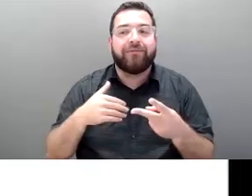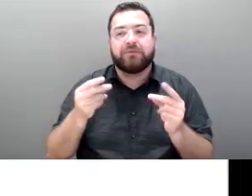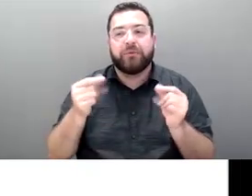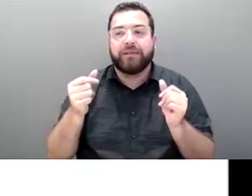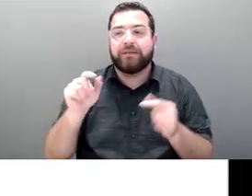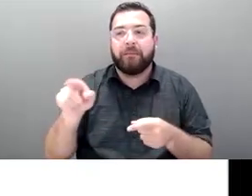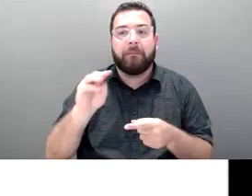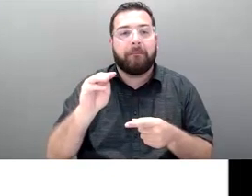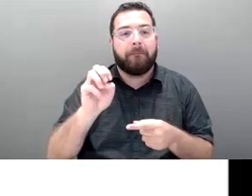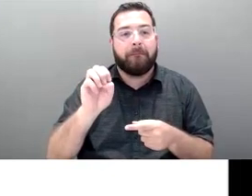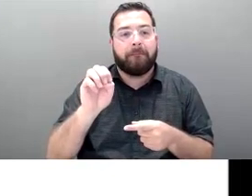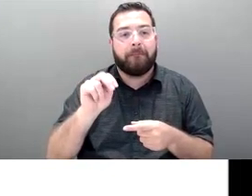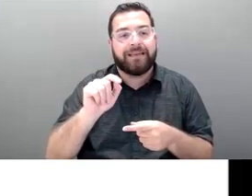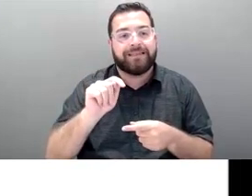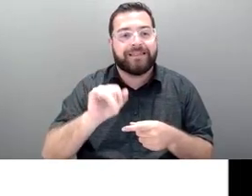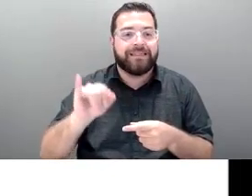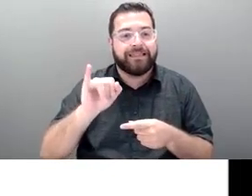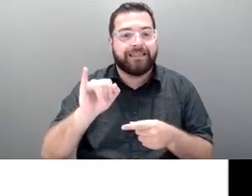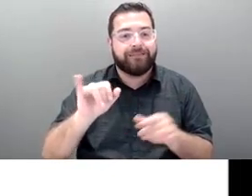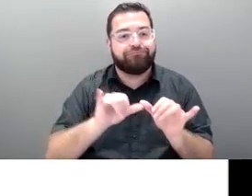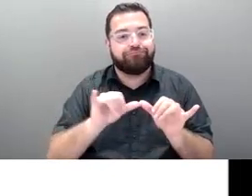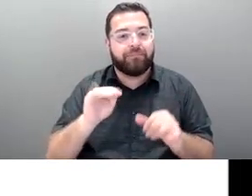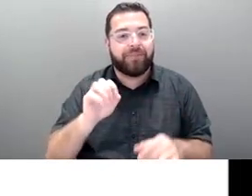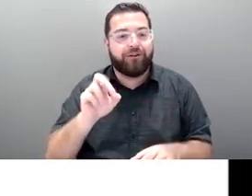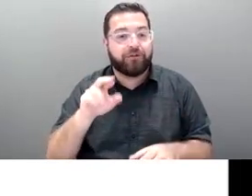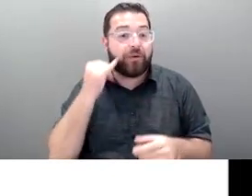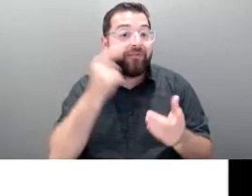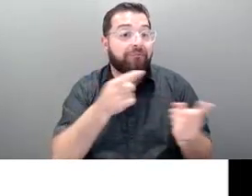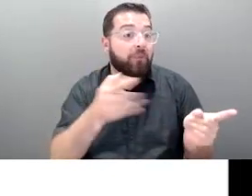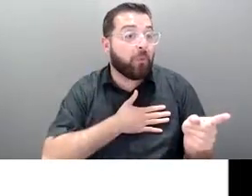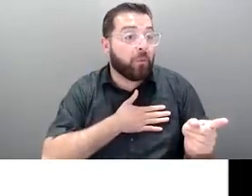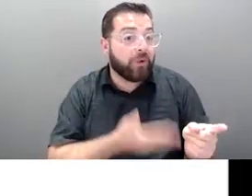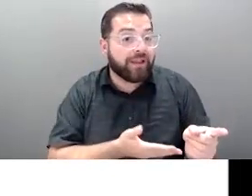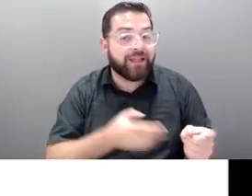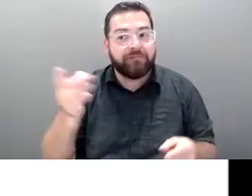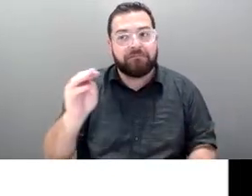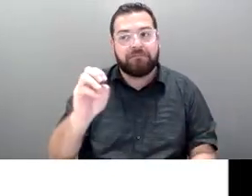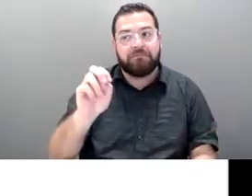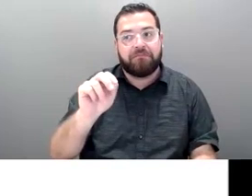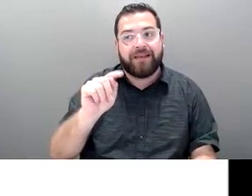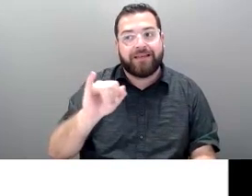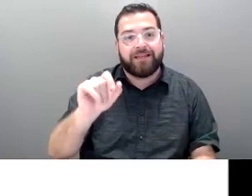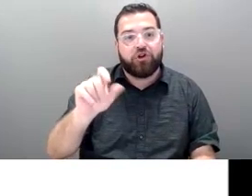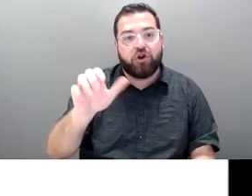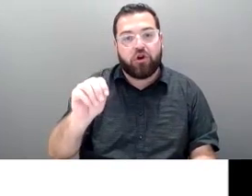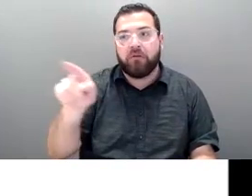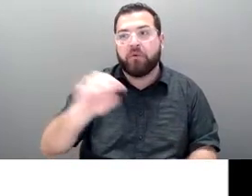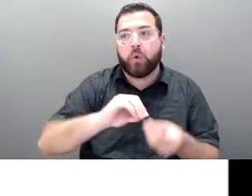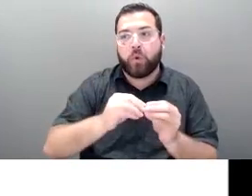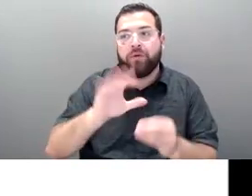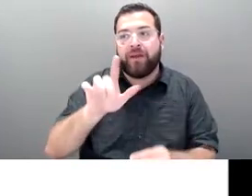Let's see. So if you want to do it, it's at menti.com, code